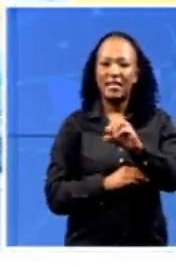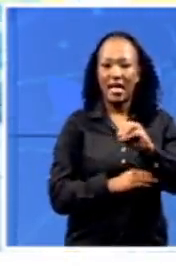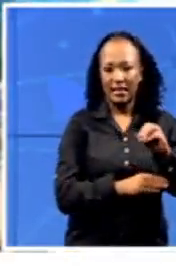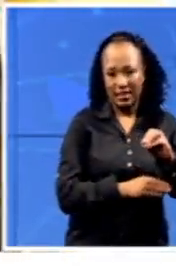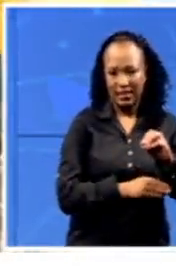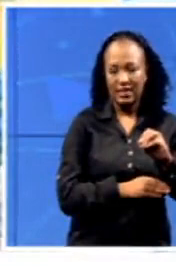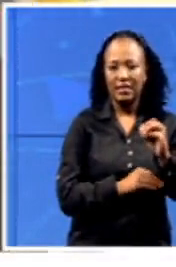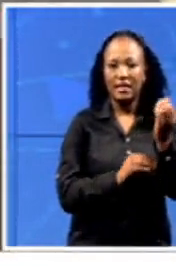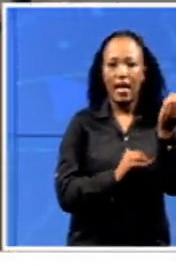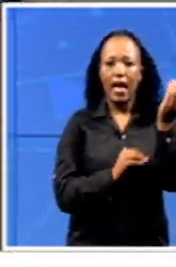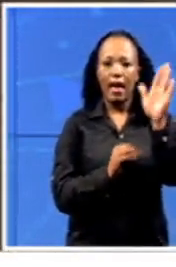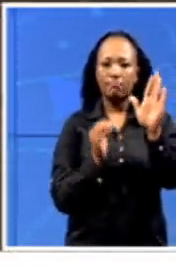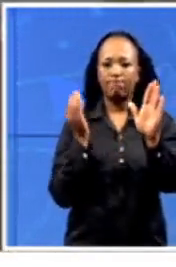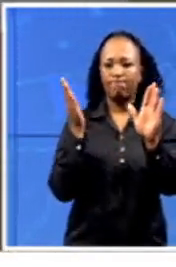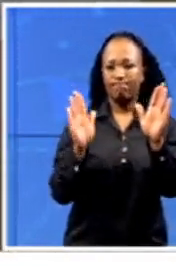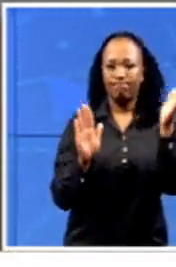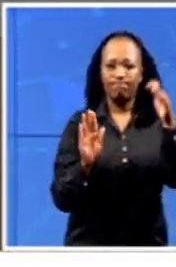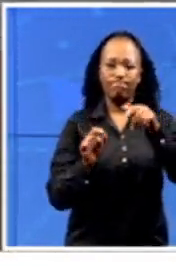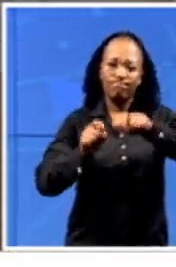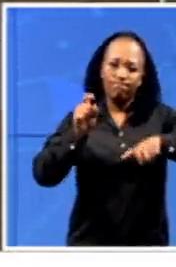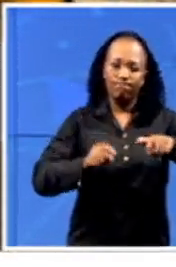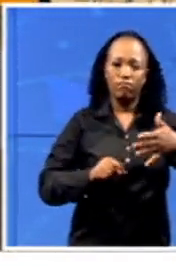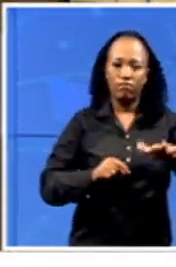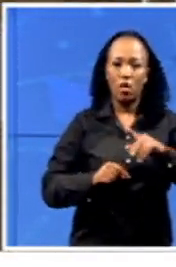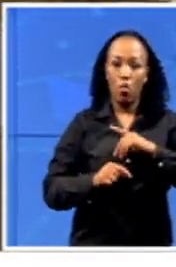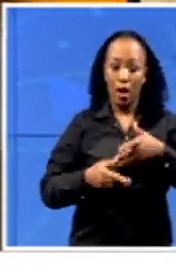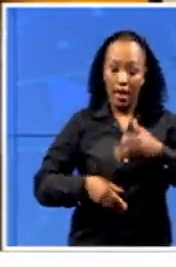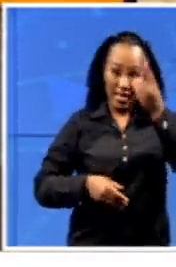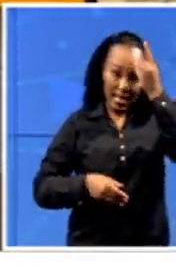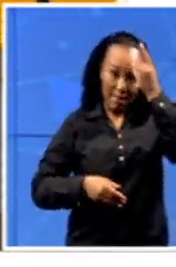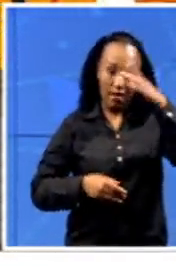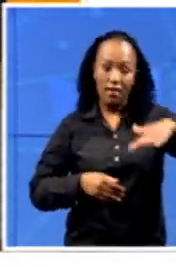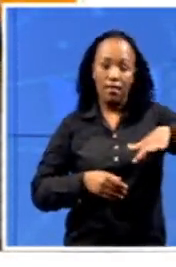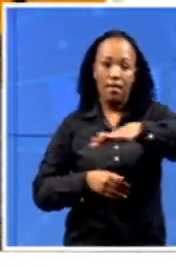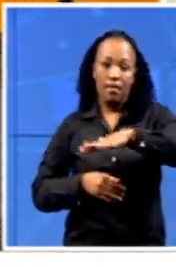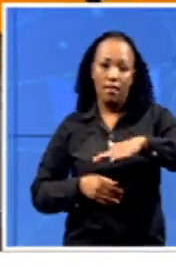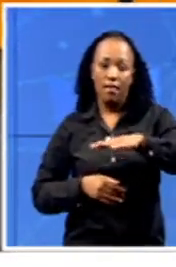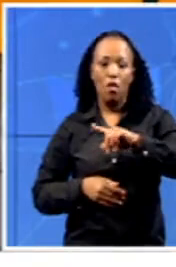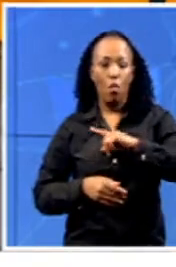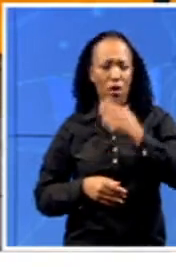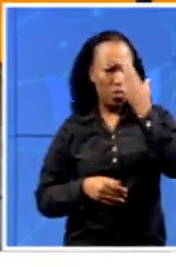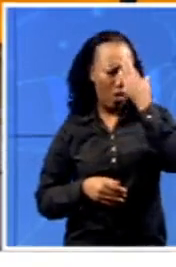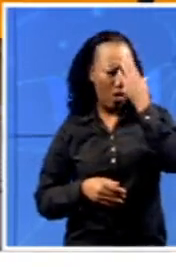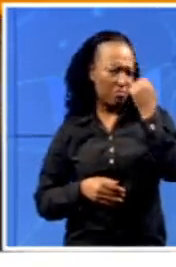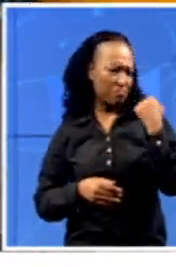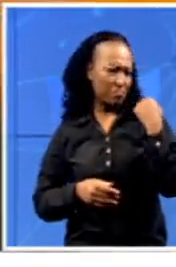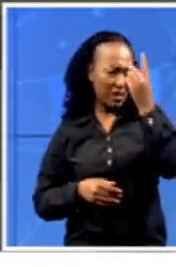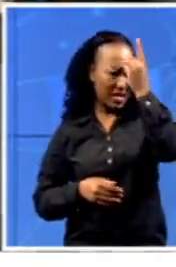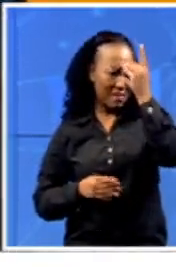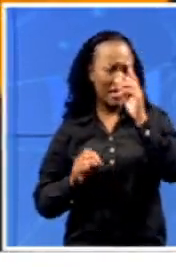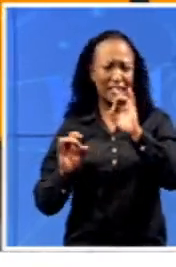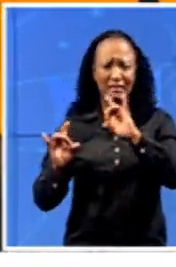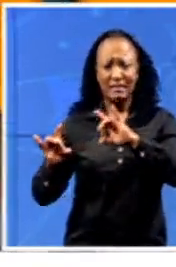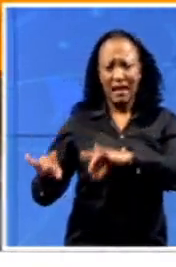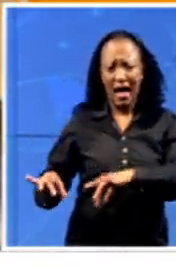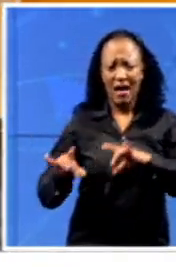exhibitors coming from, especially here in Durban. As you know, that the Durban has also suffered